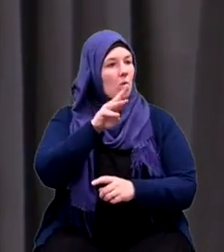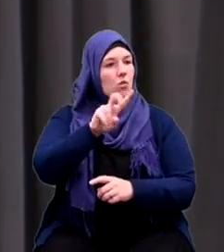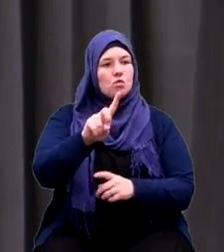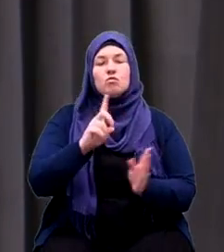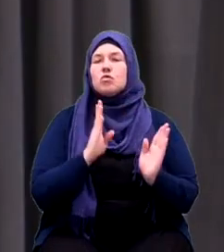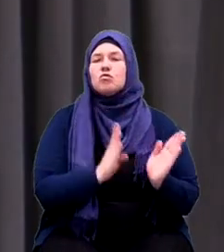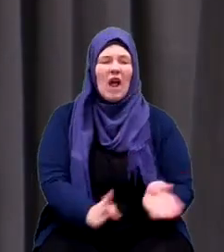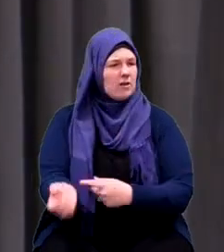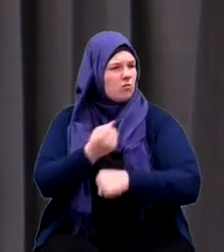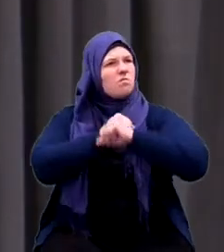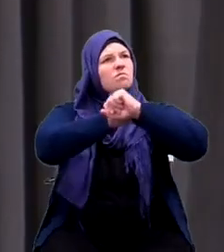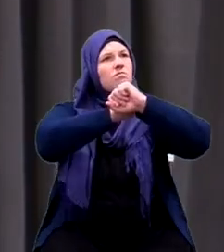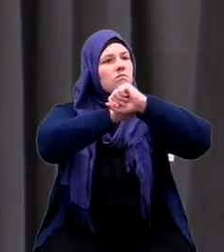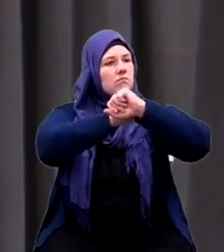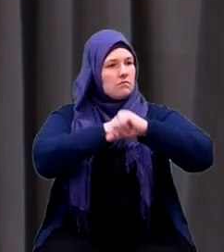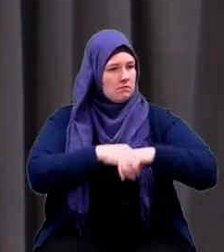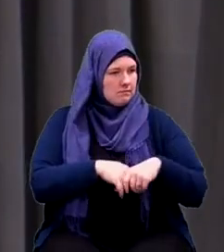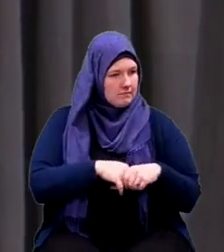up.